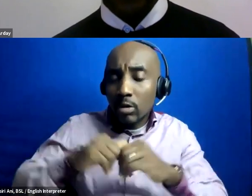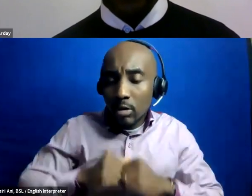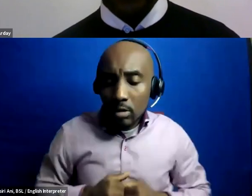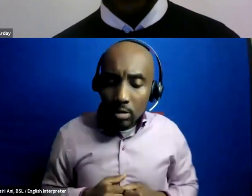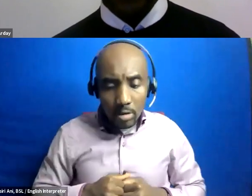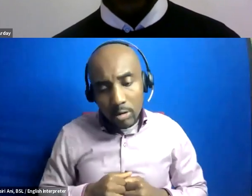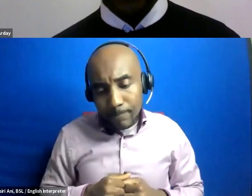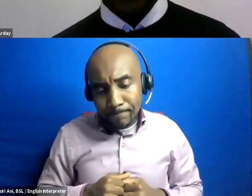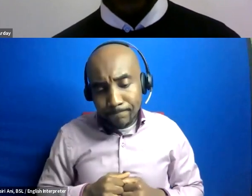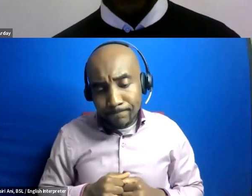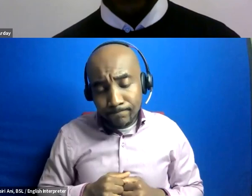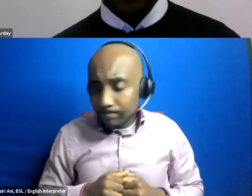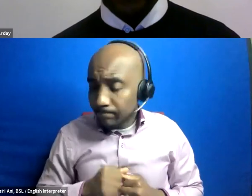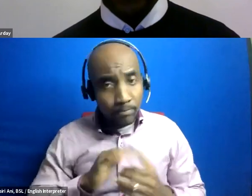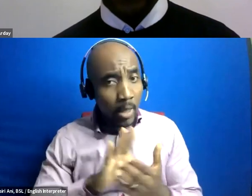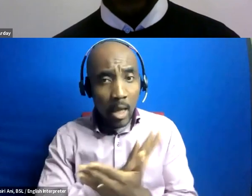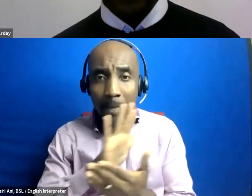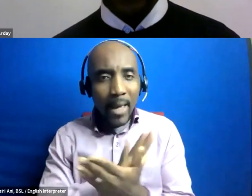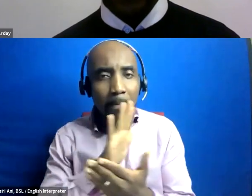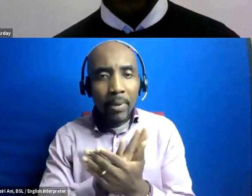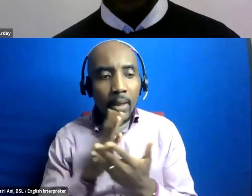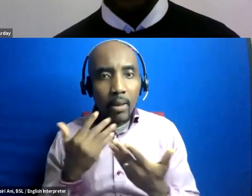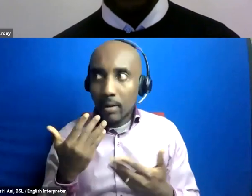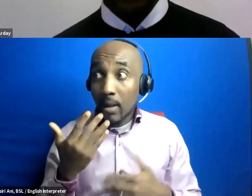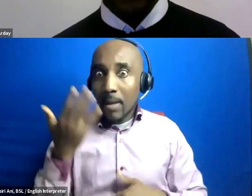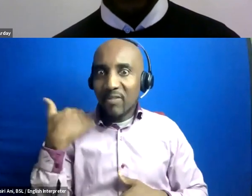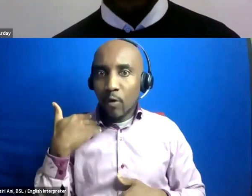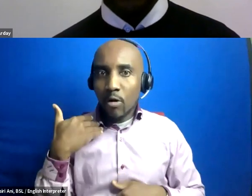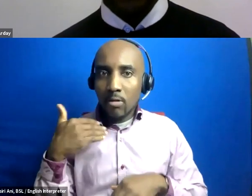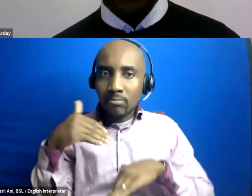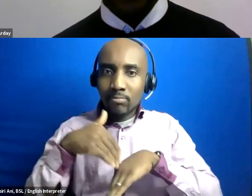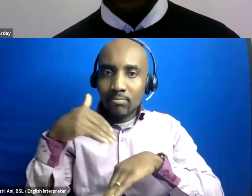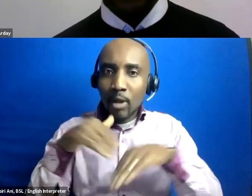I'm happy to be a part of the solution and not the problem anymore.